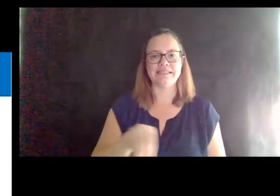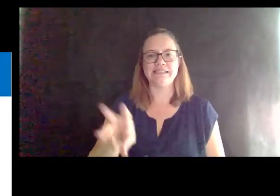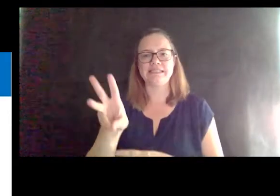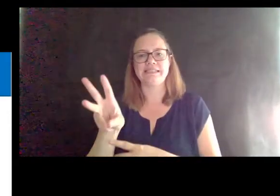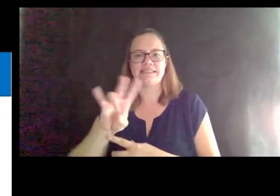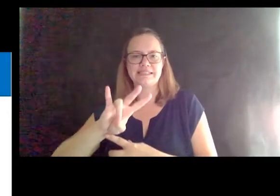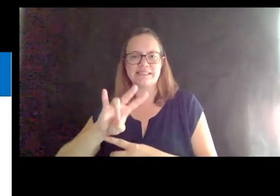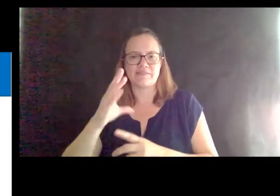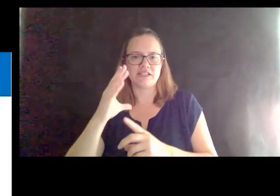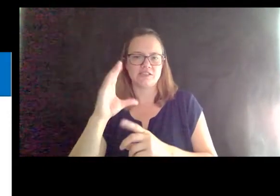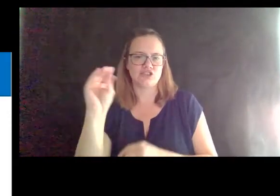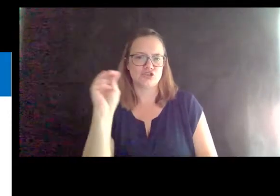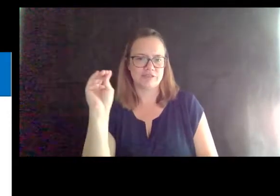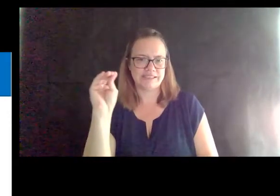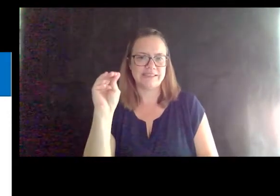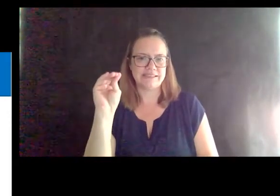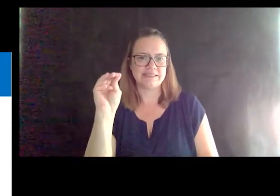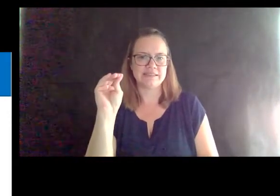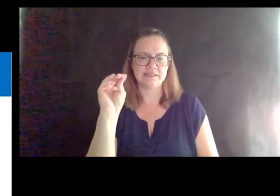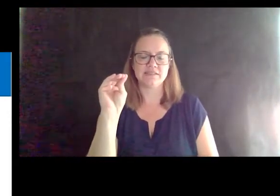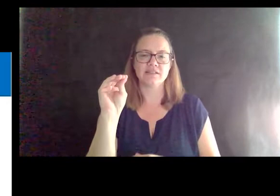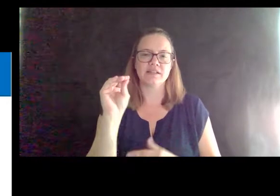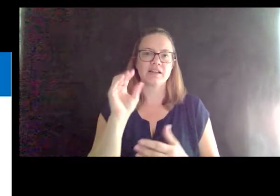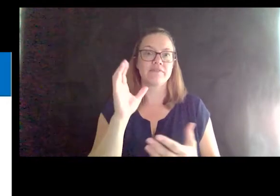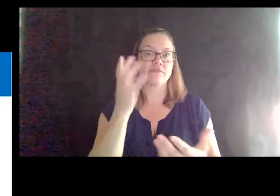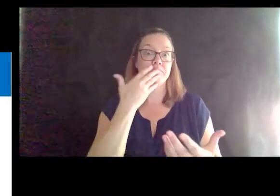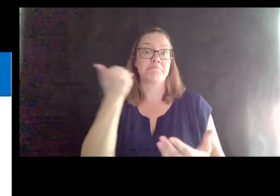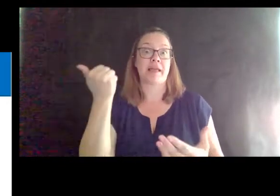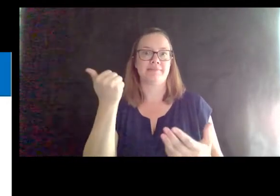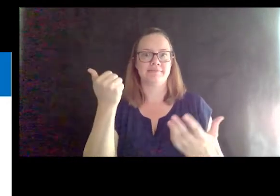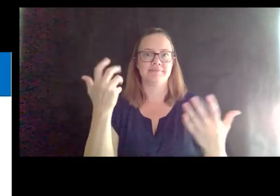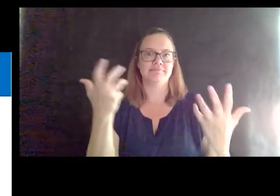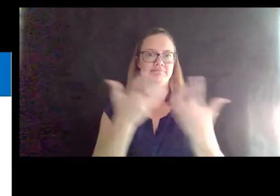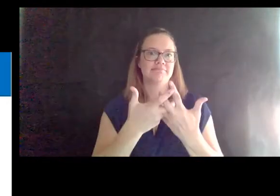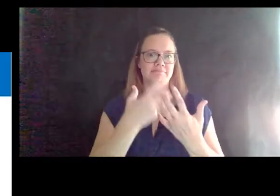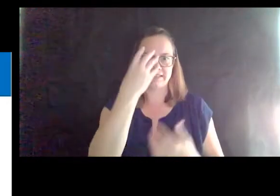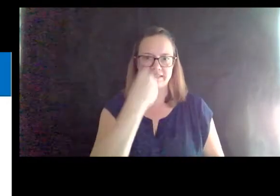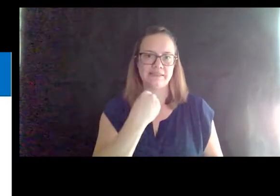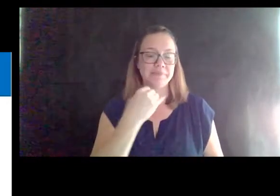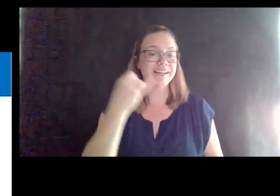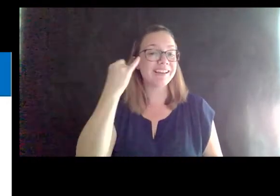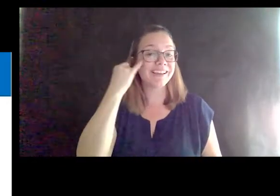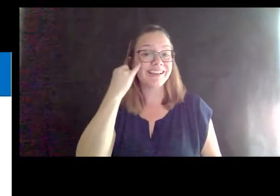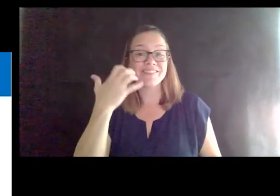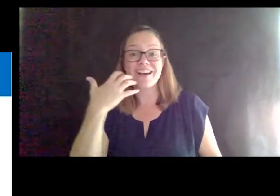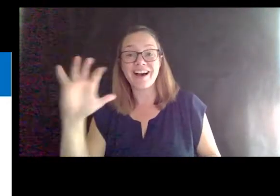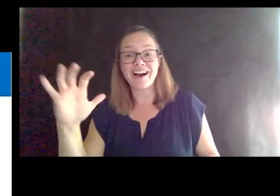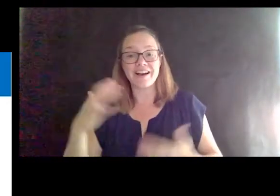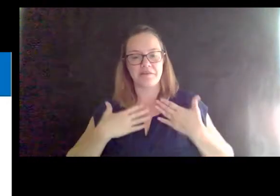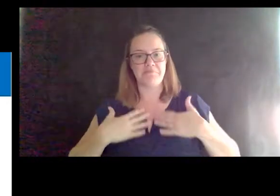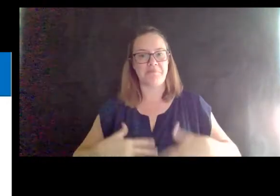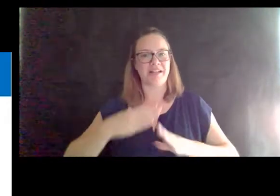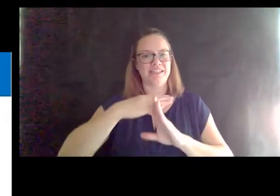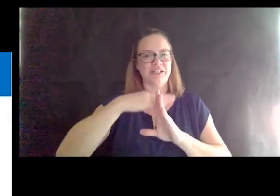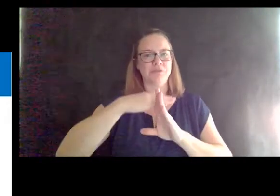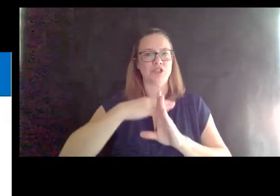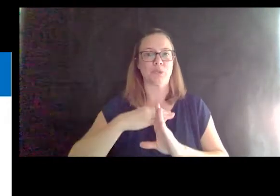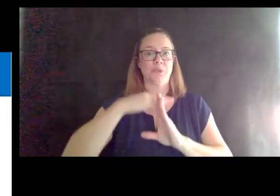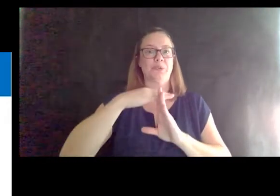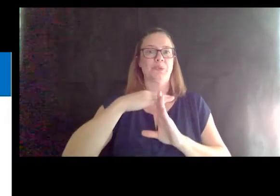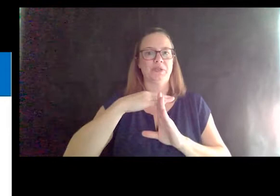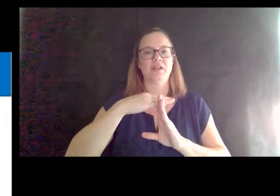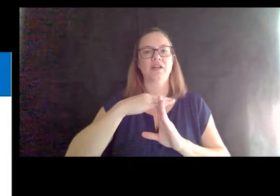for optimal sleep. When it's too hot, it keeps our body temperature up and